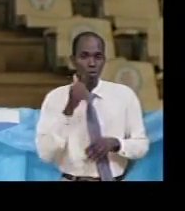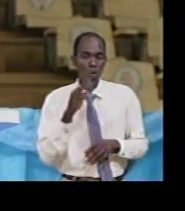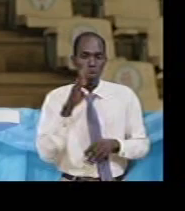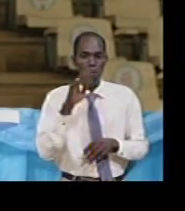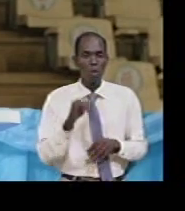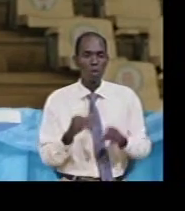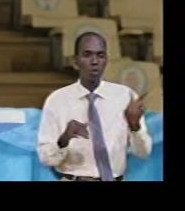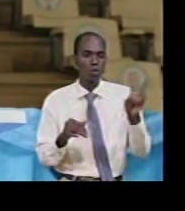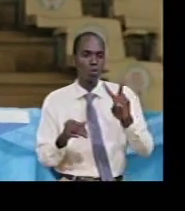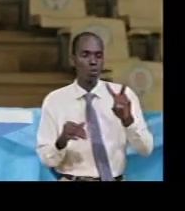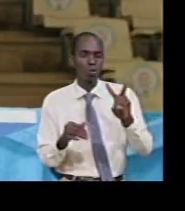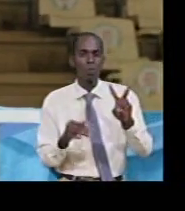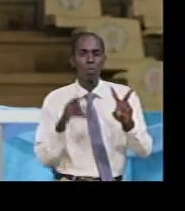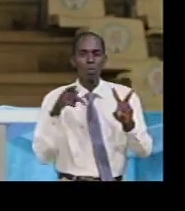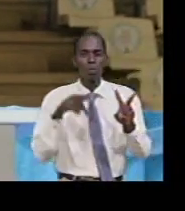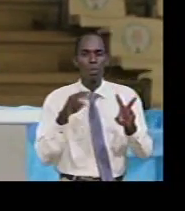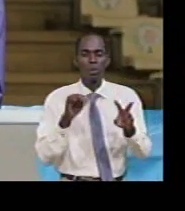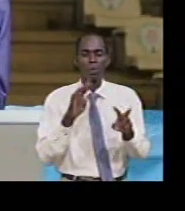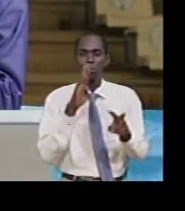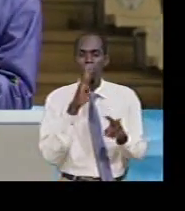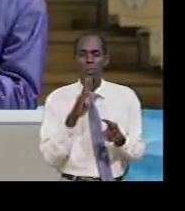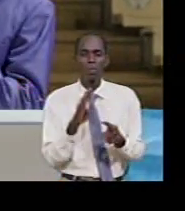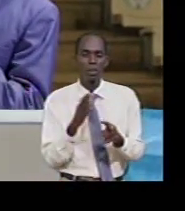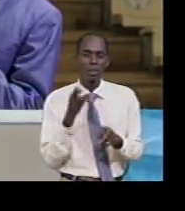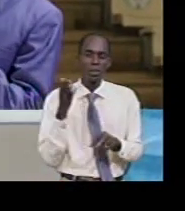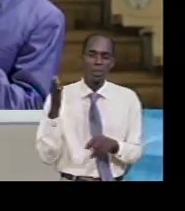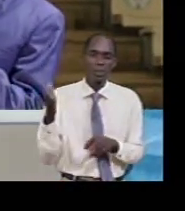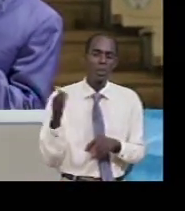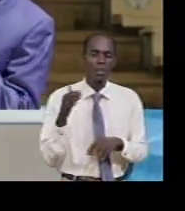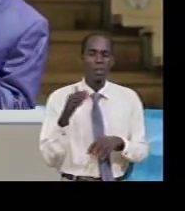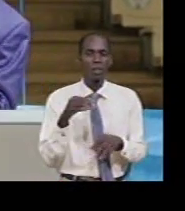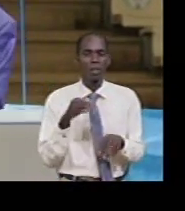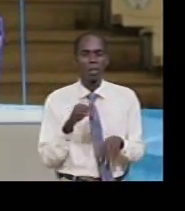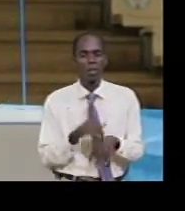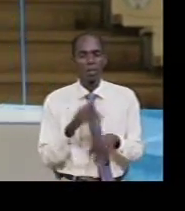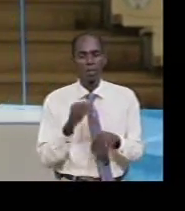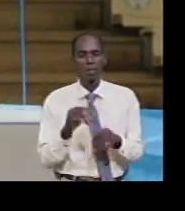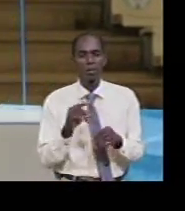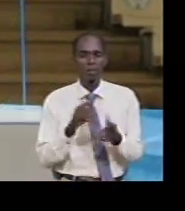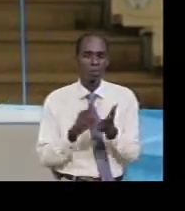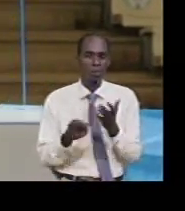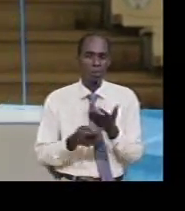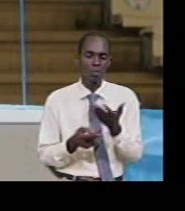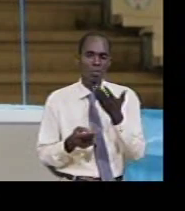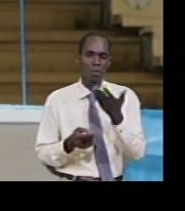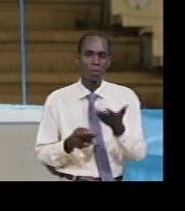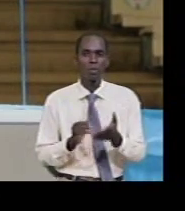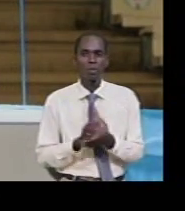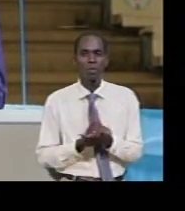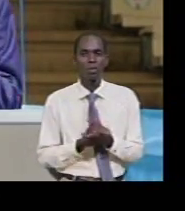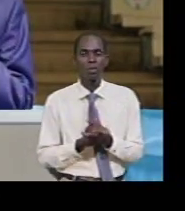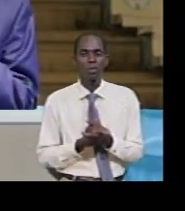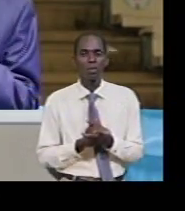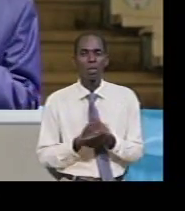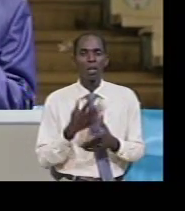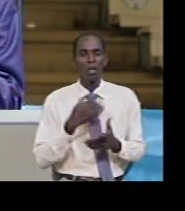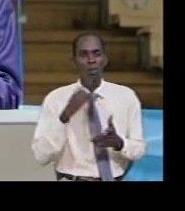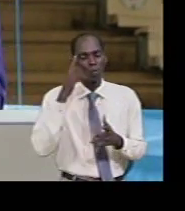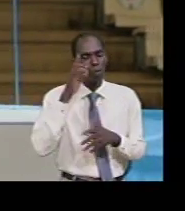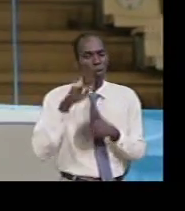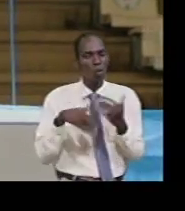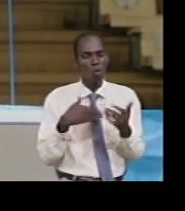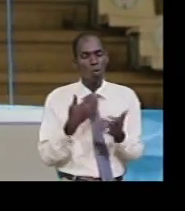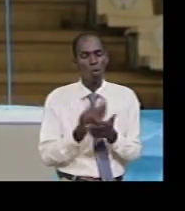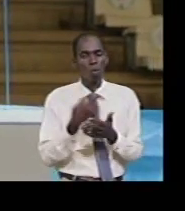And for those who are in the youth, those who are youths and in the youth class, on the right-hand side here. But before